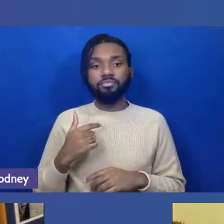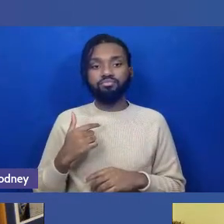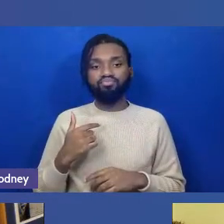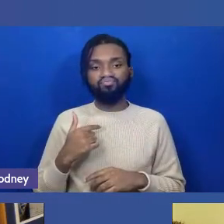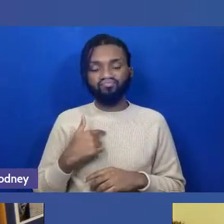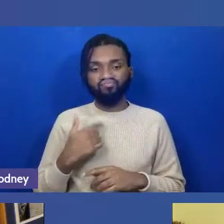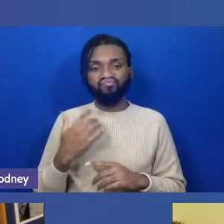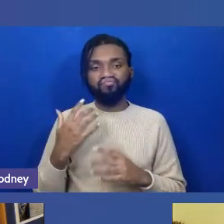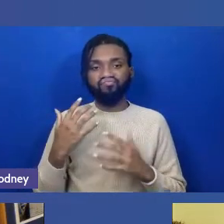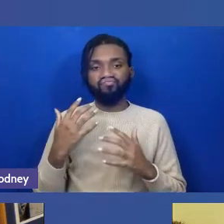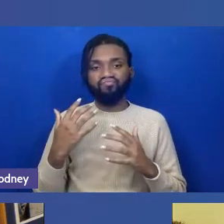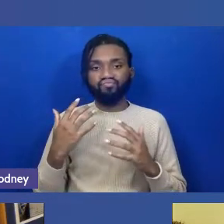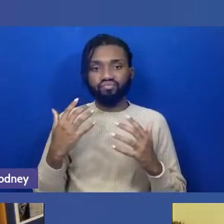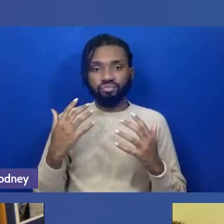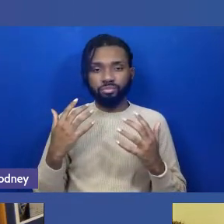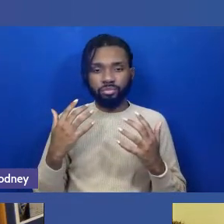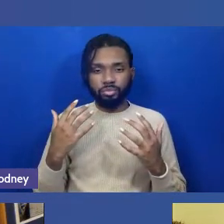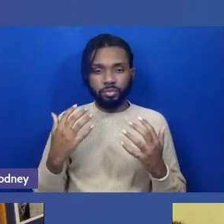I want to make sure that I hear